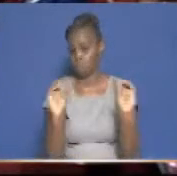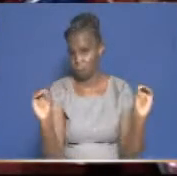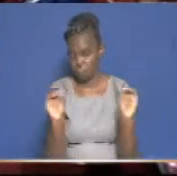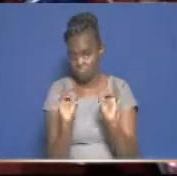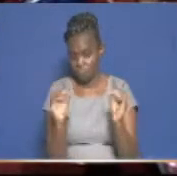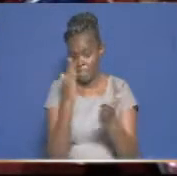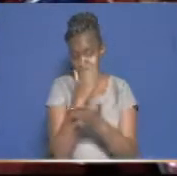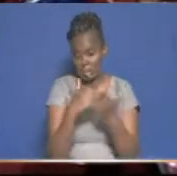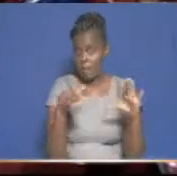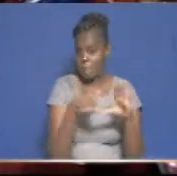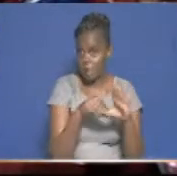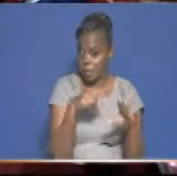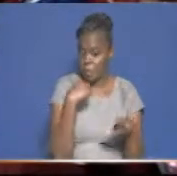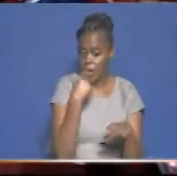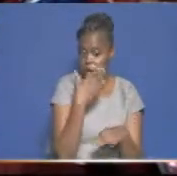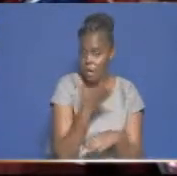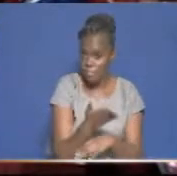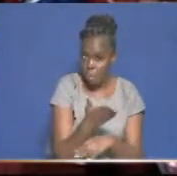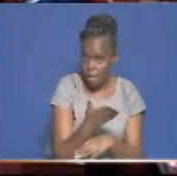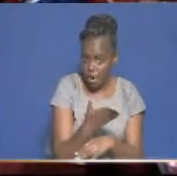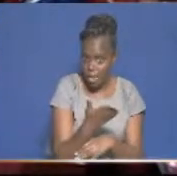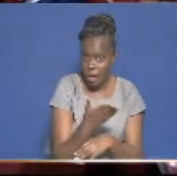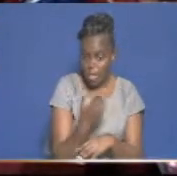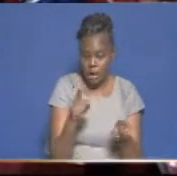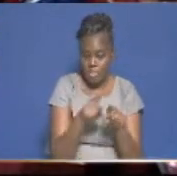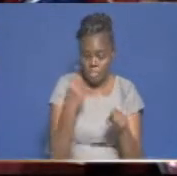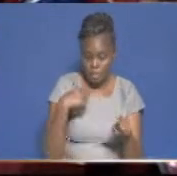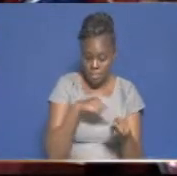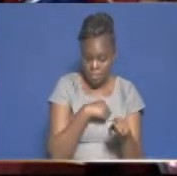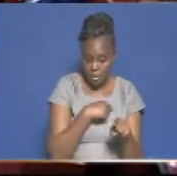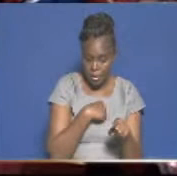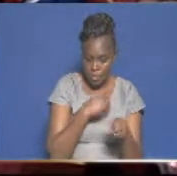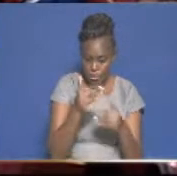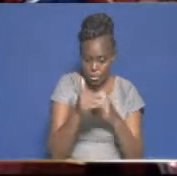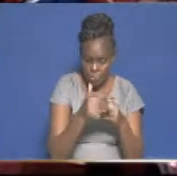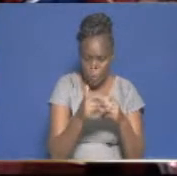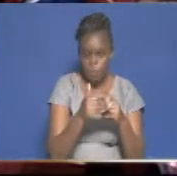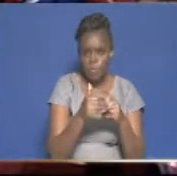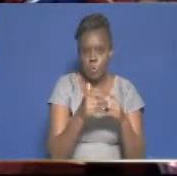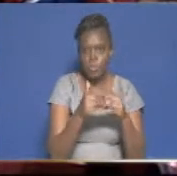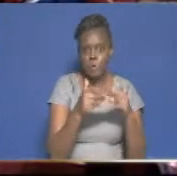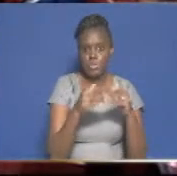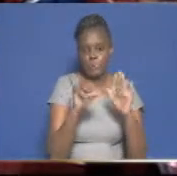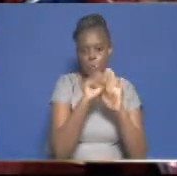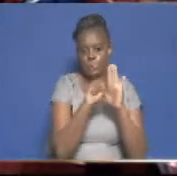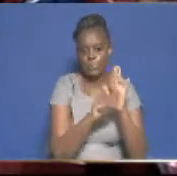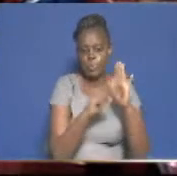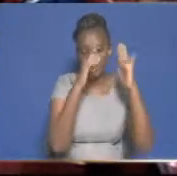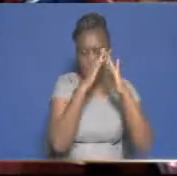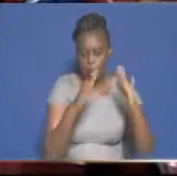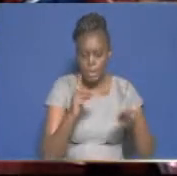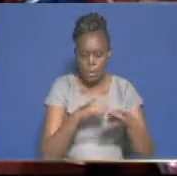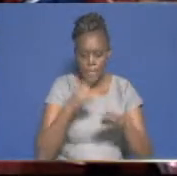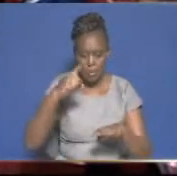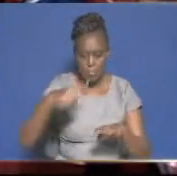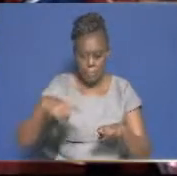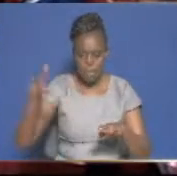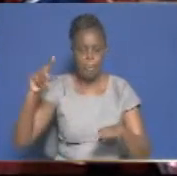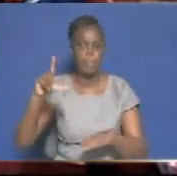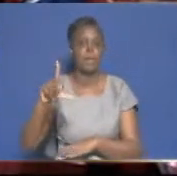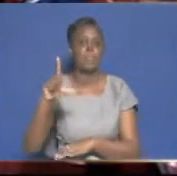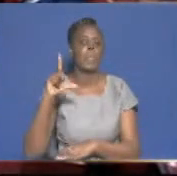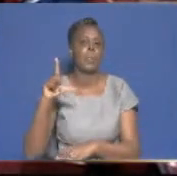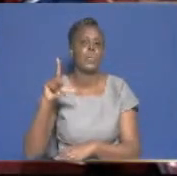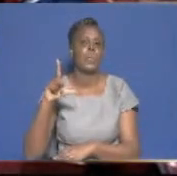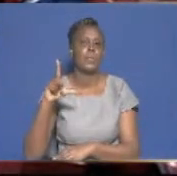some who were backbenchers like us, but were very close to State House. As soon as we passed the law, and like Buddy